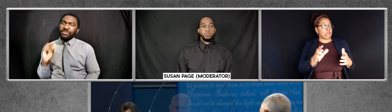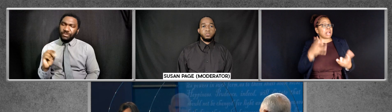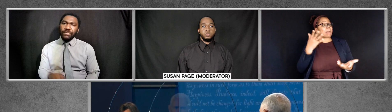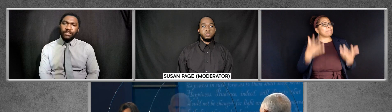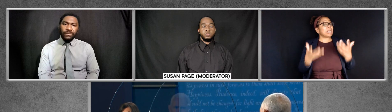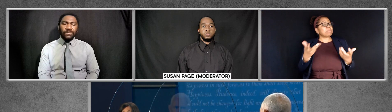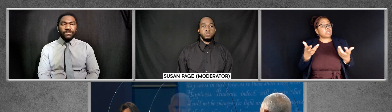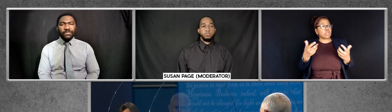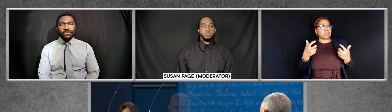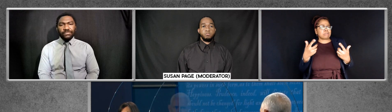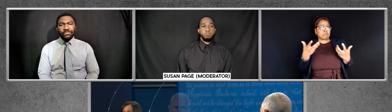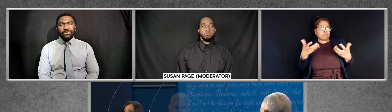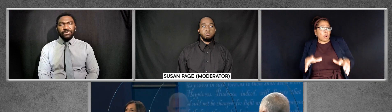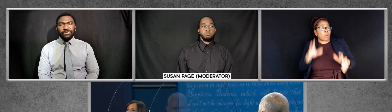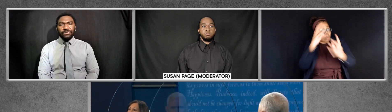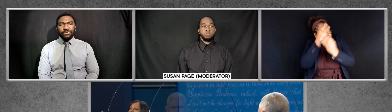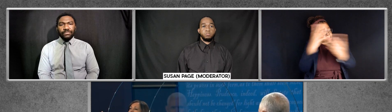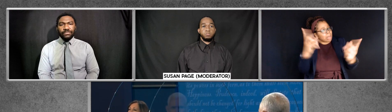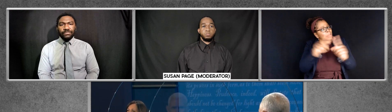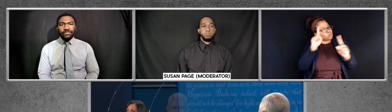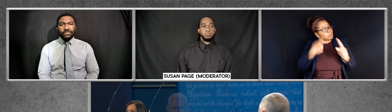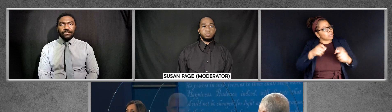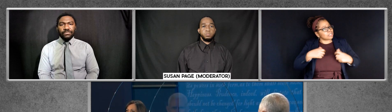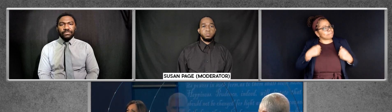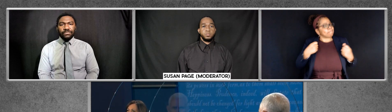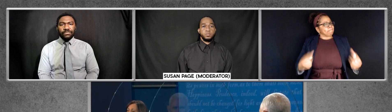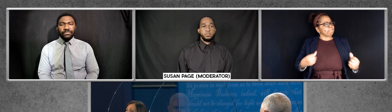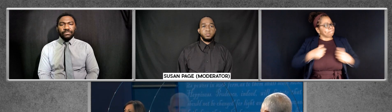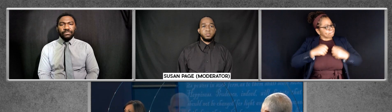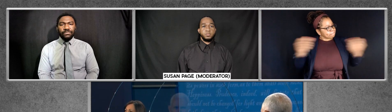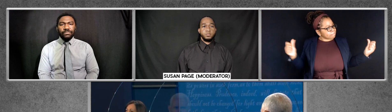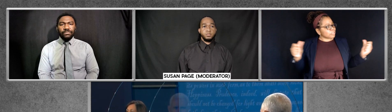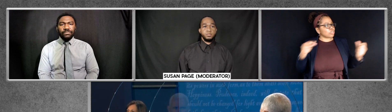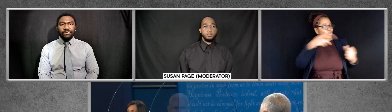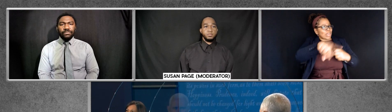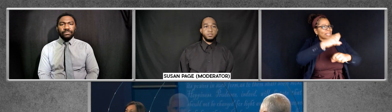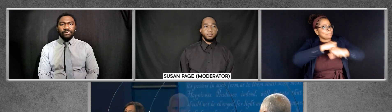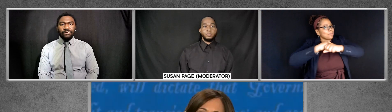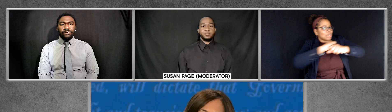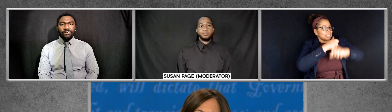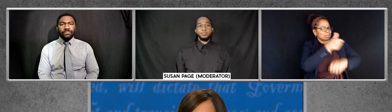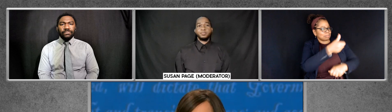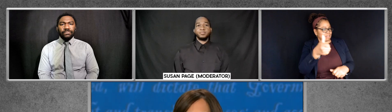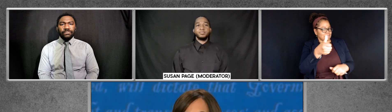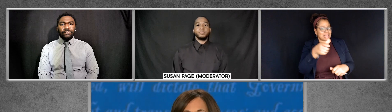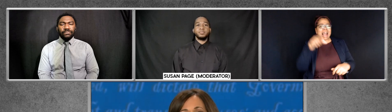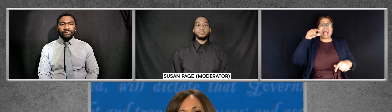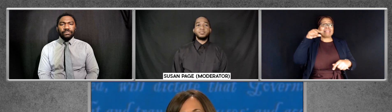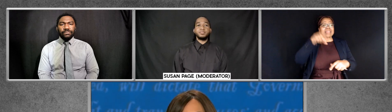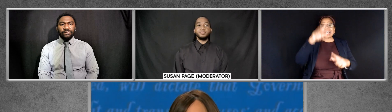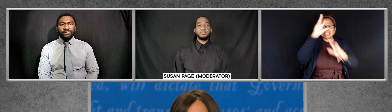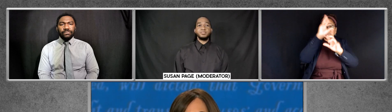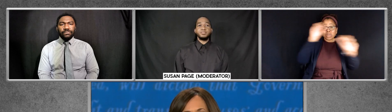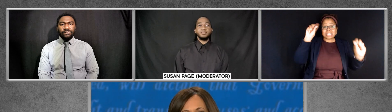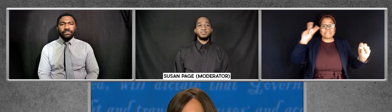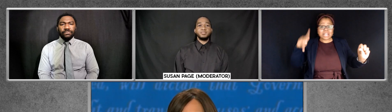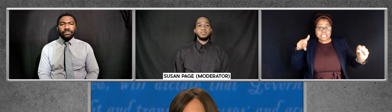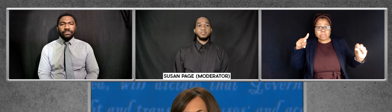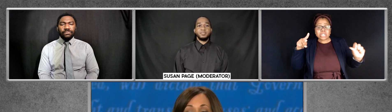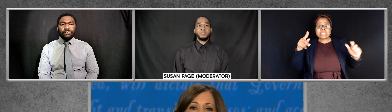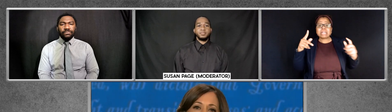want people to hear, but they need to hear so they can protect themselves. But this administration stood on information that if you had